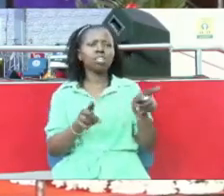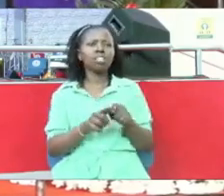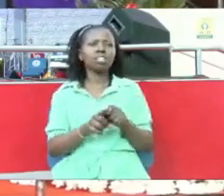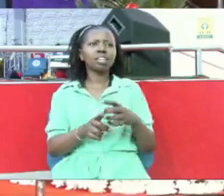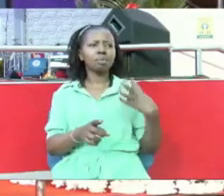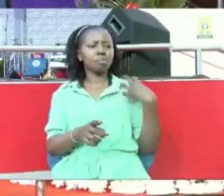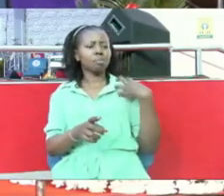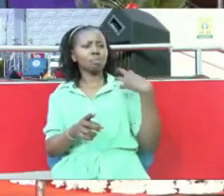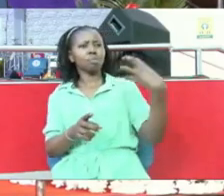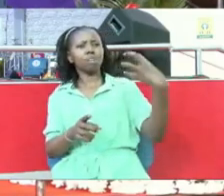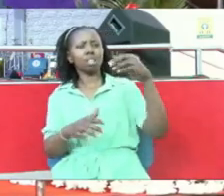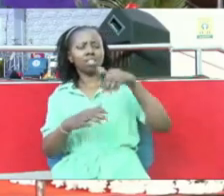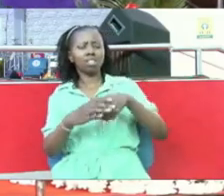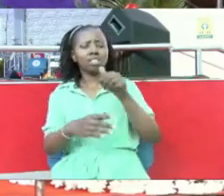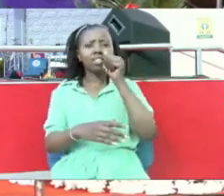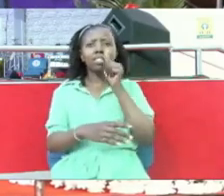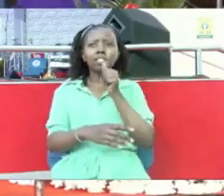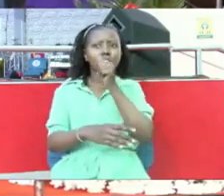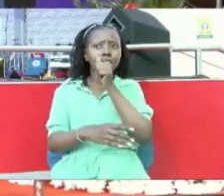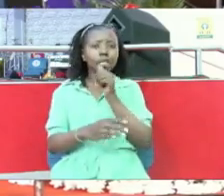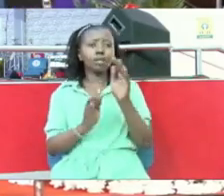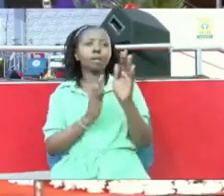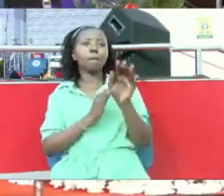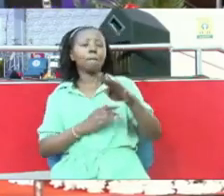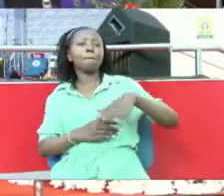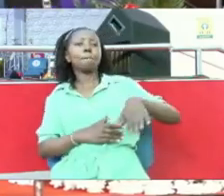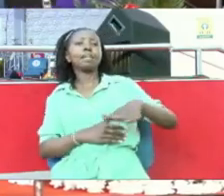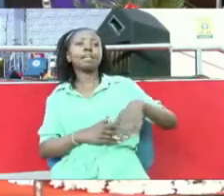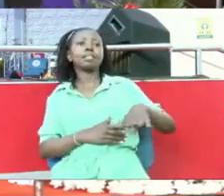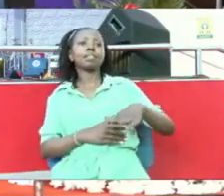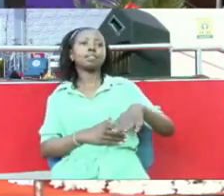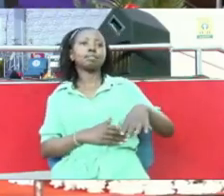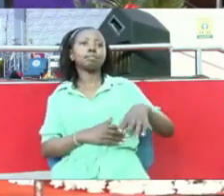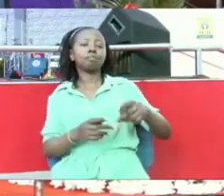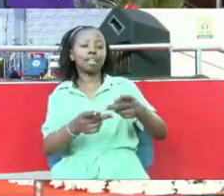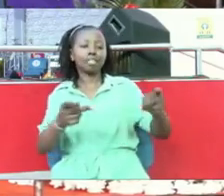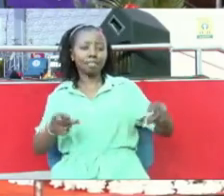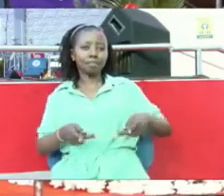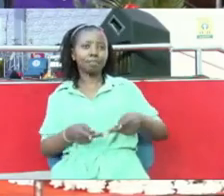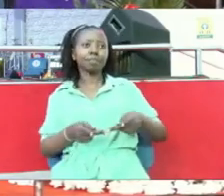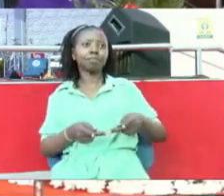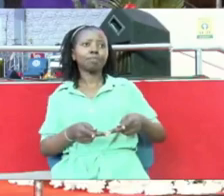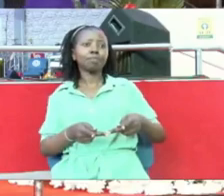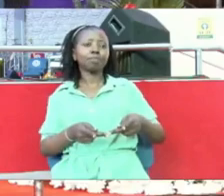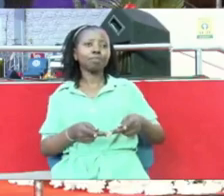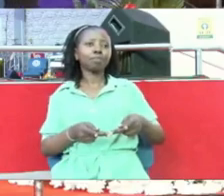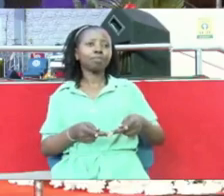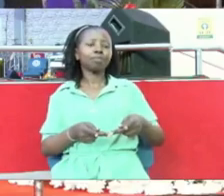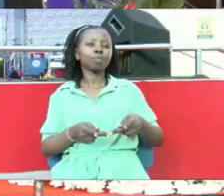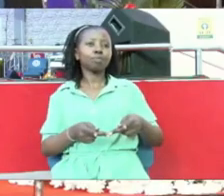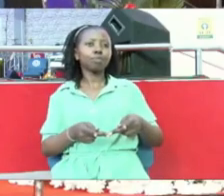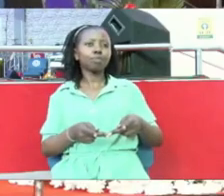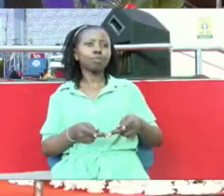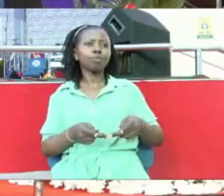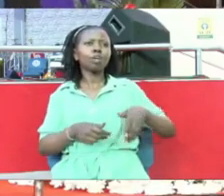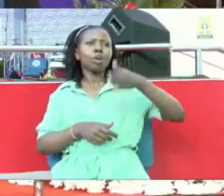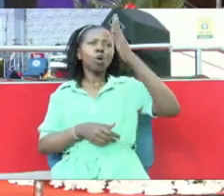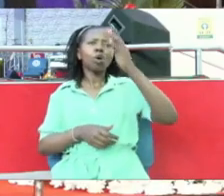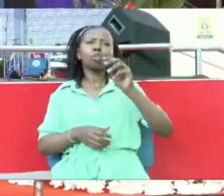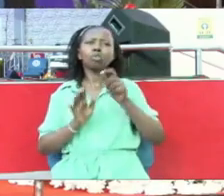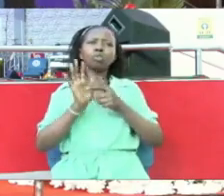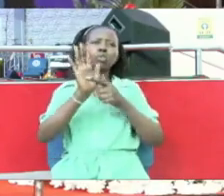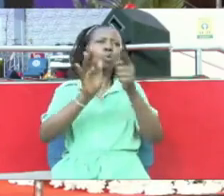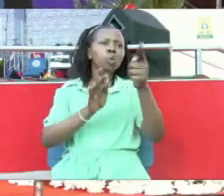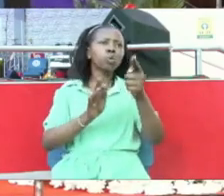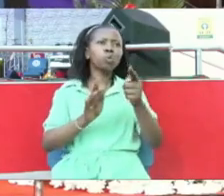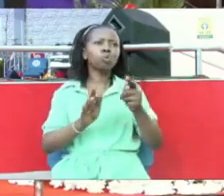in the secret places. Ya kwamba nitakuonyesha mali ambayo imefichwa mahali pa siri. At what point can he show you that if you are